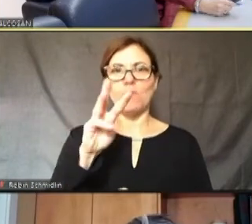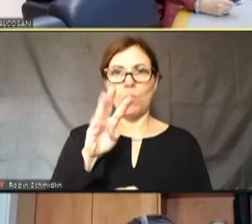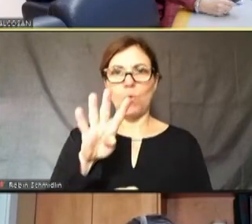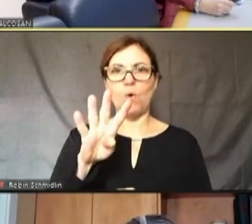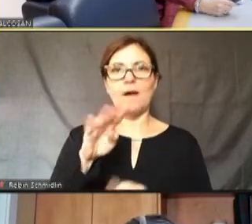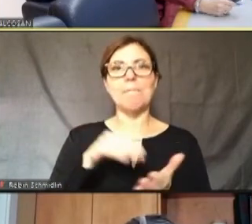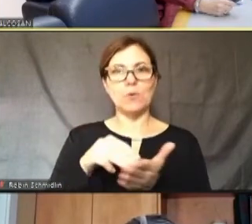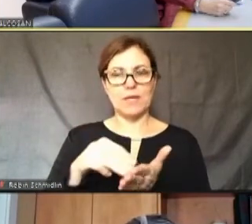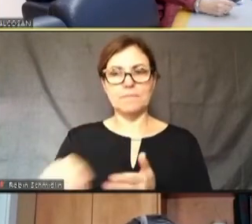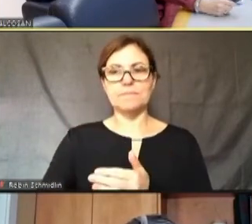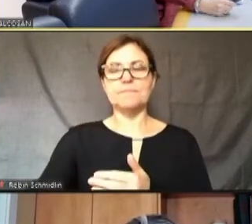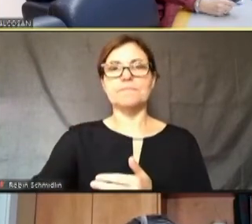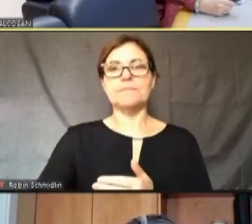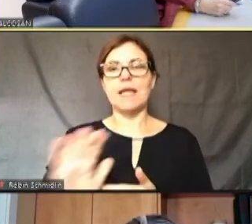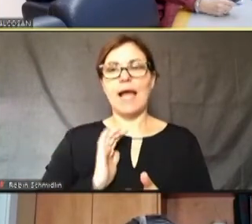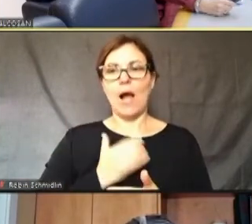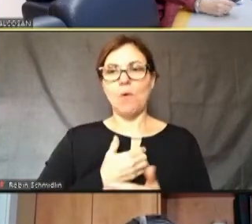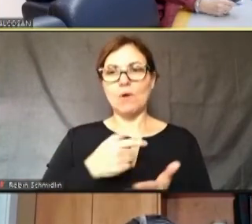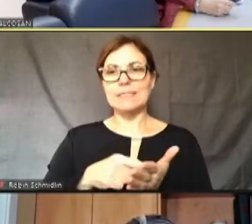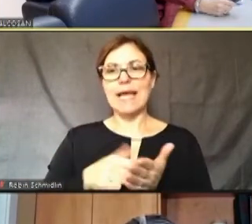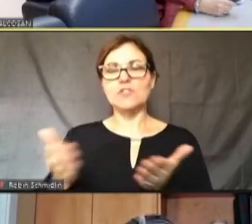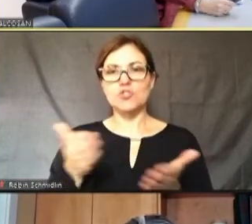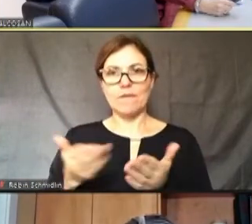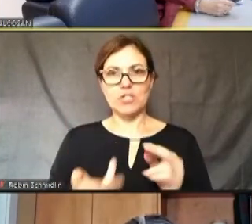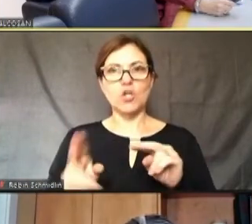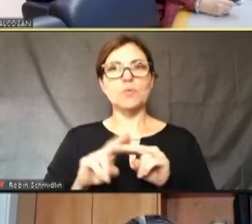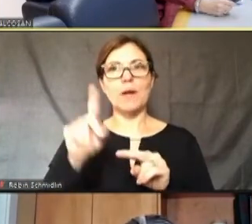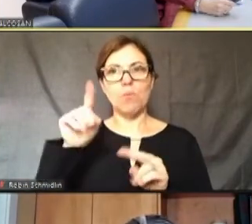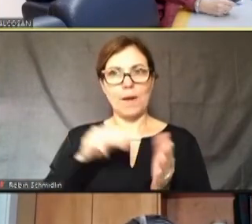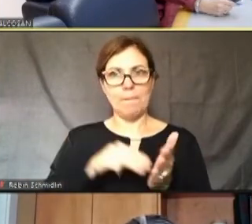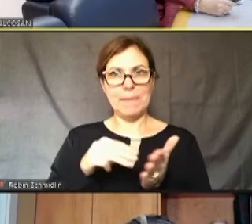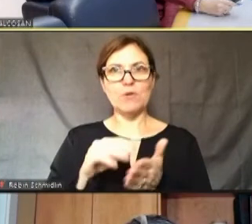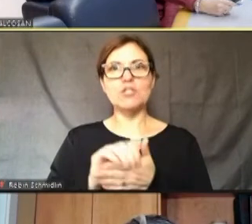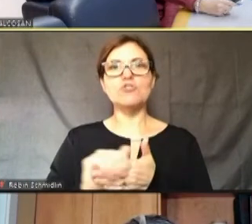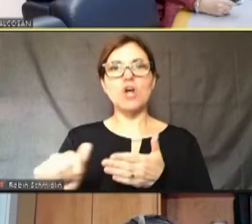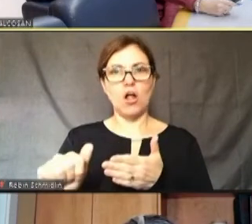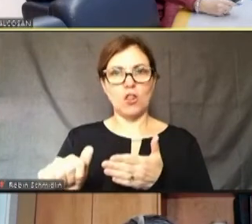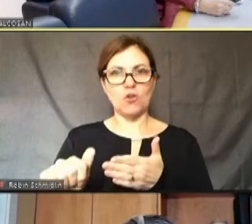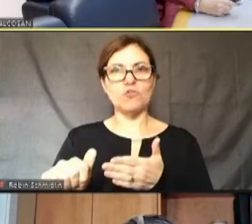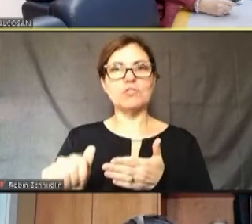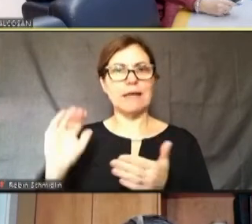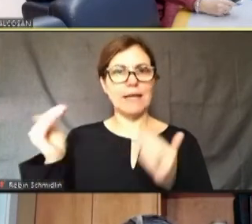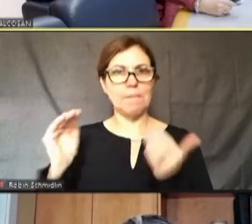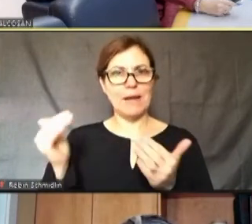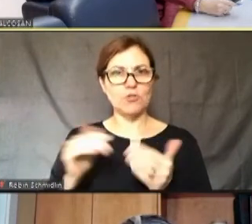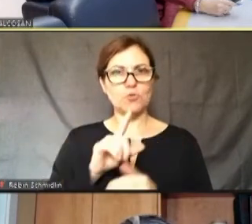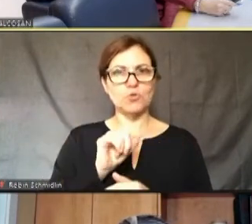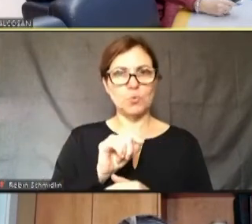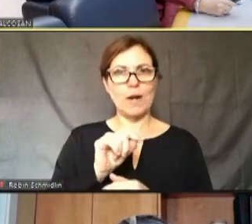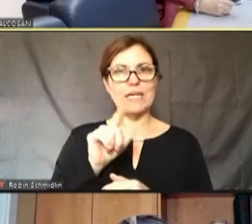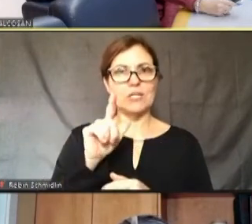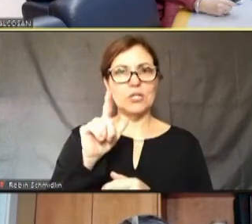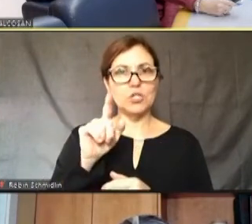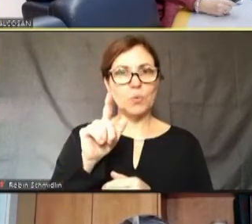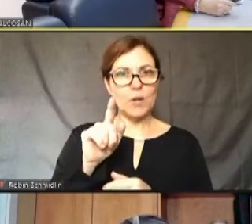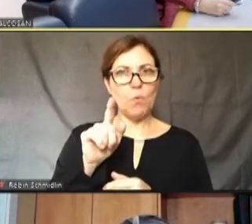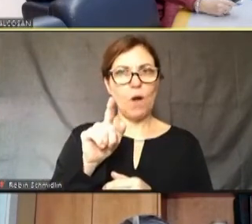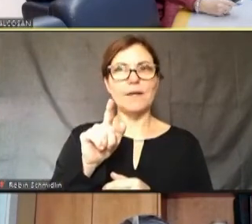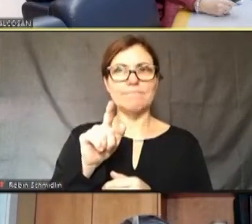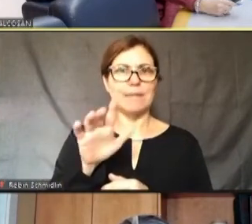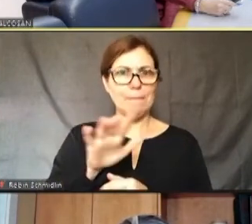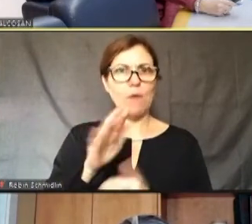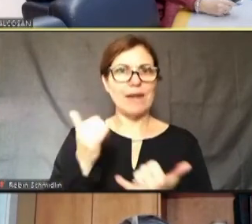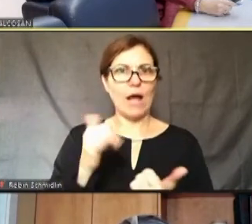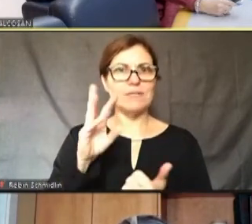debt service also went up about $1 million over where we were in 2021 to almost $61